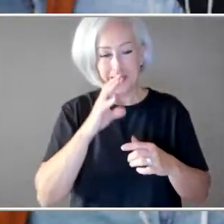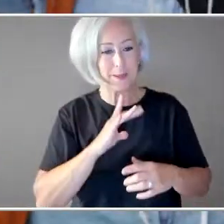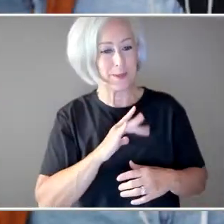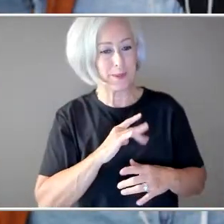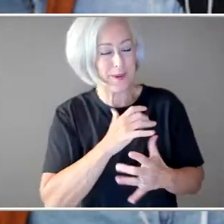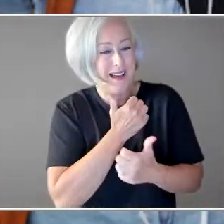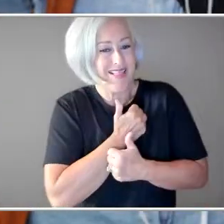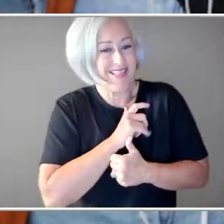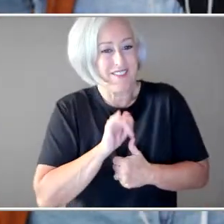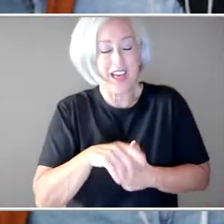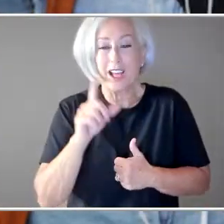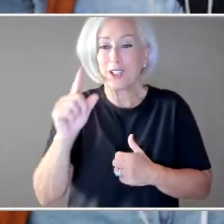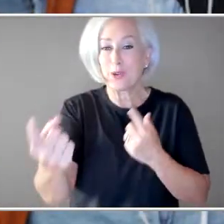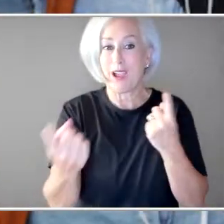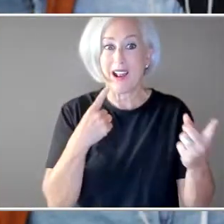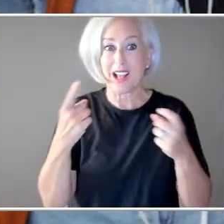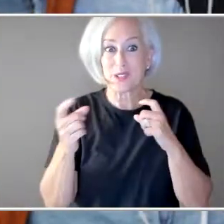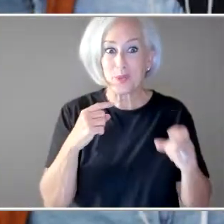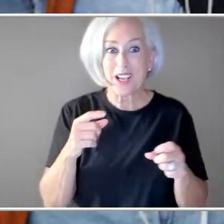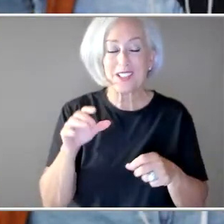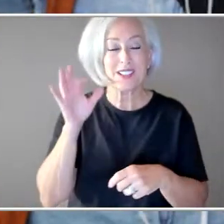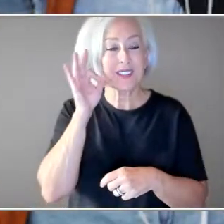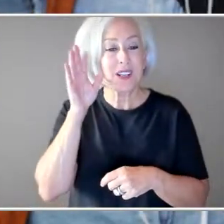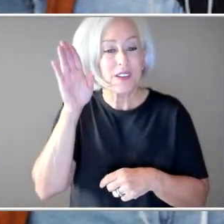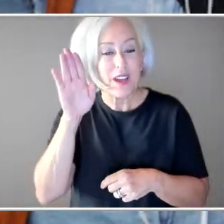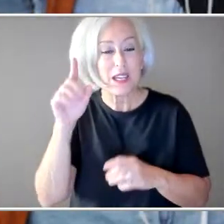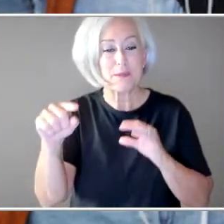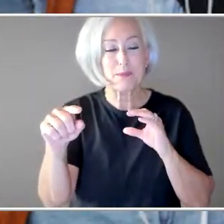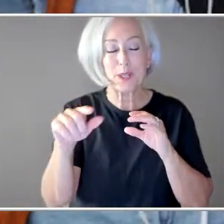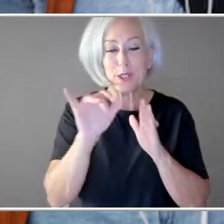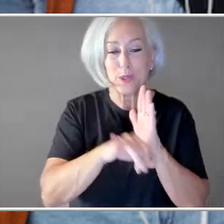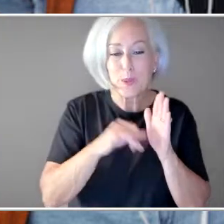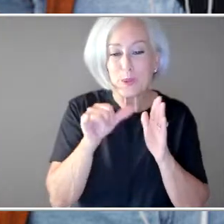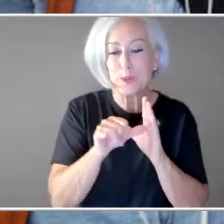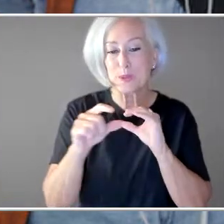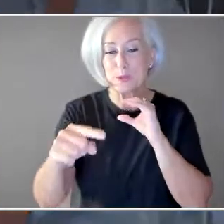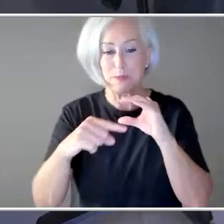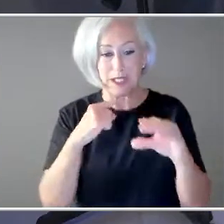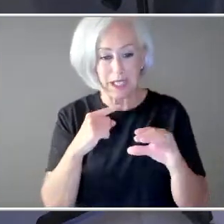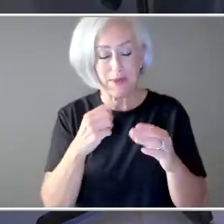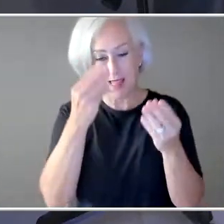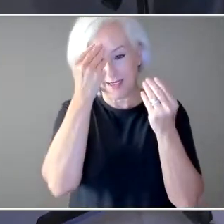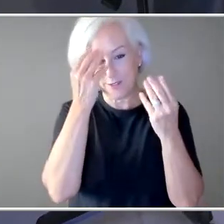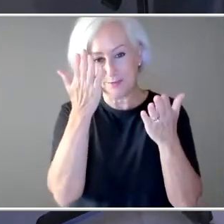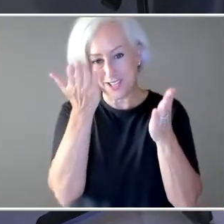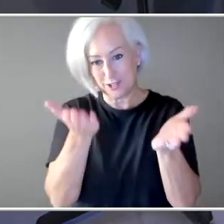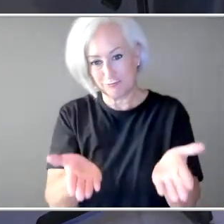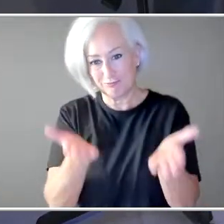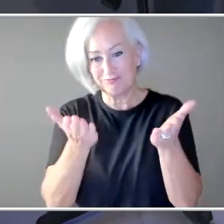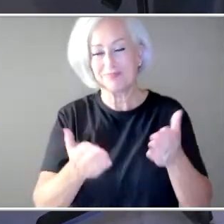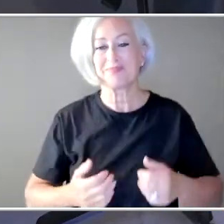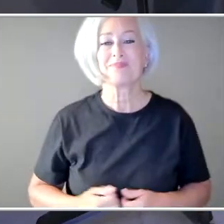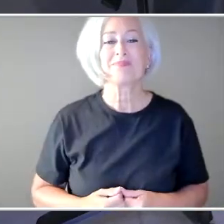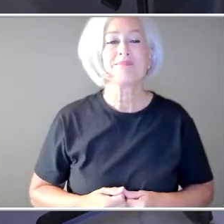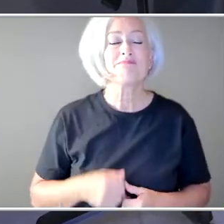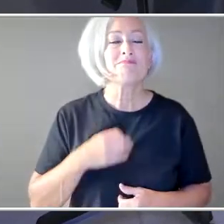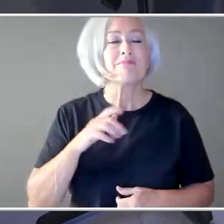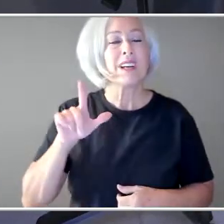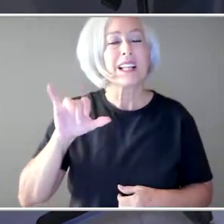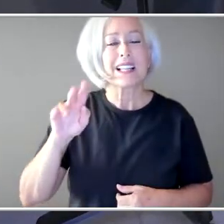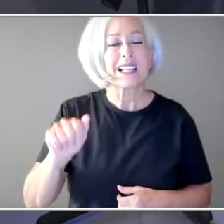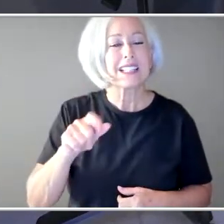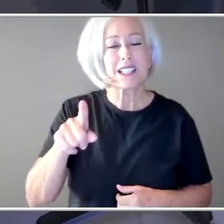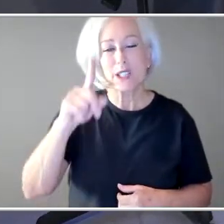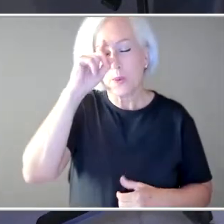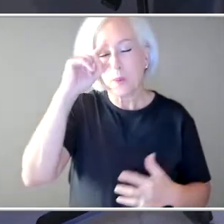YouTube or Facebook. You can email the Medical News Network. Information is right there on your screen. So, Elisa, I'm curious about your mental health